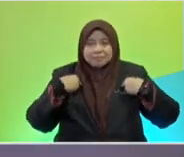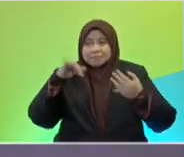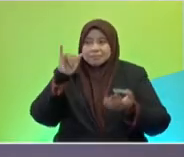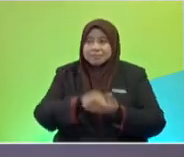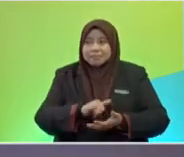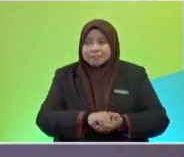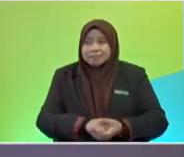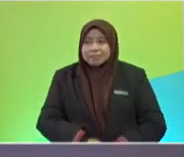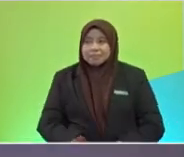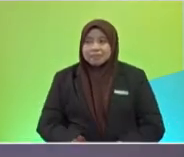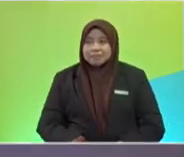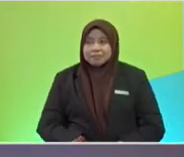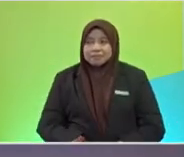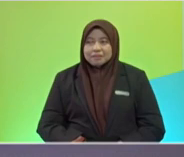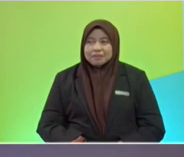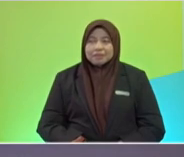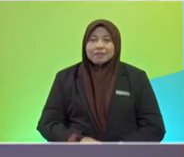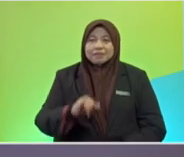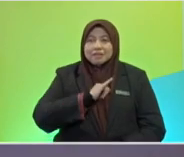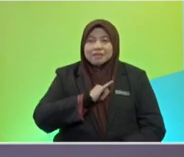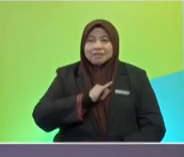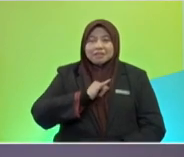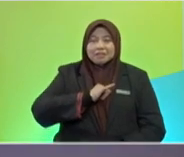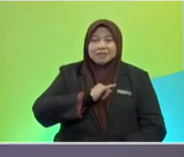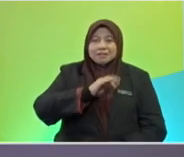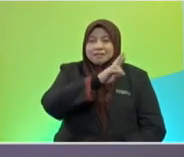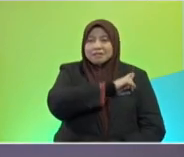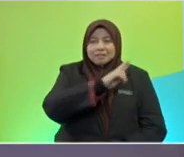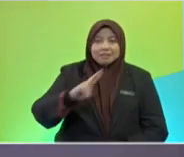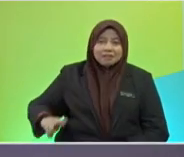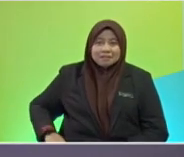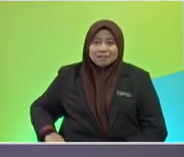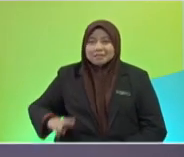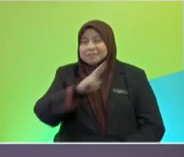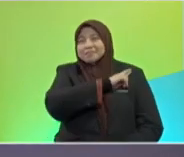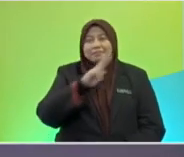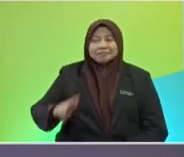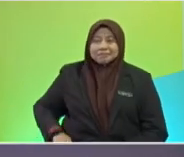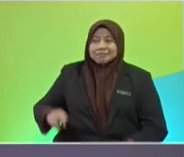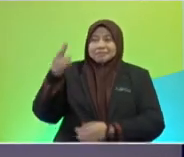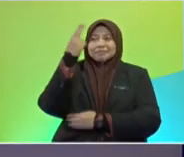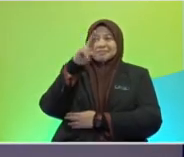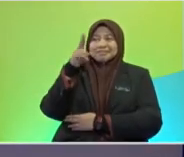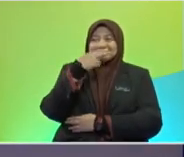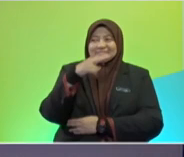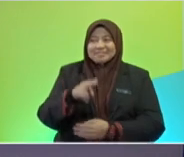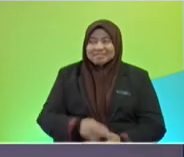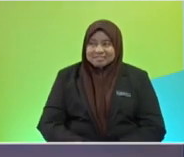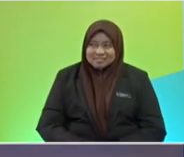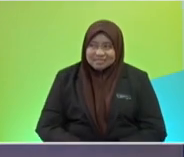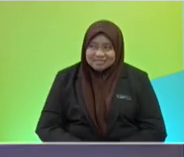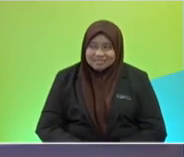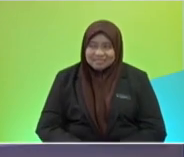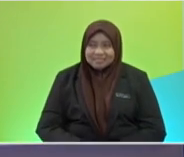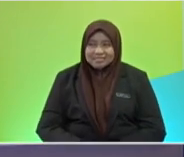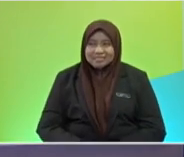Oh, I am king, the king of the jungle. Rawr. Hey, but wait, lions do